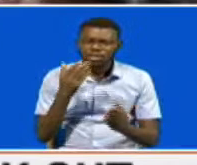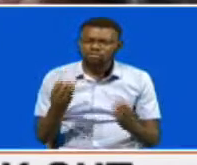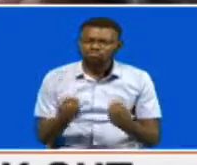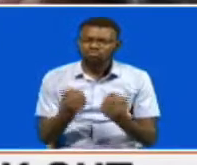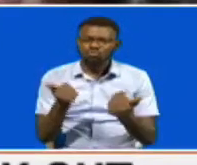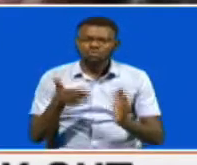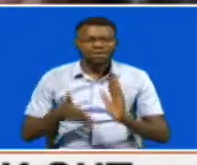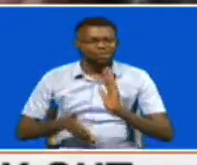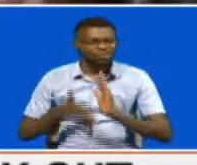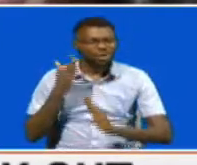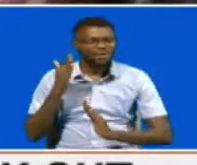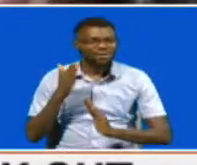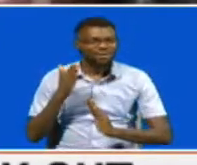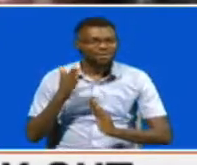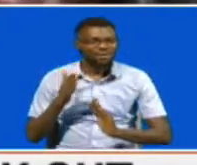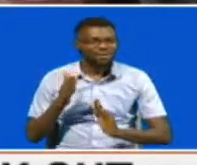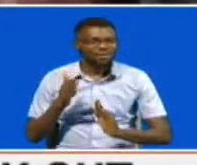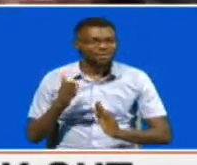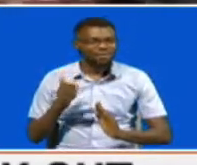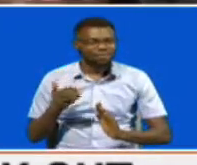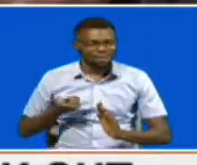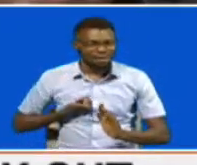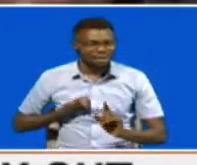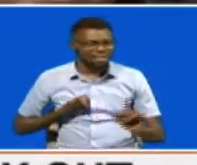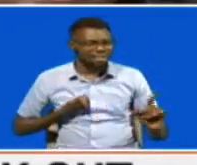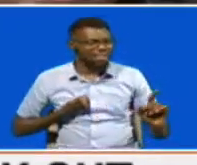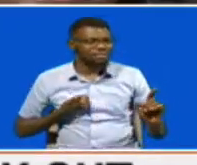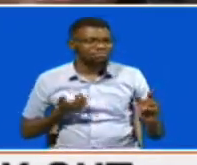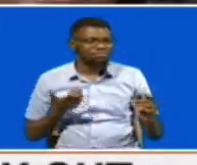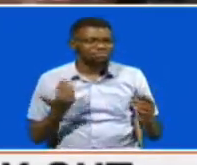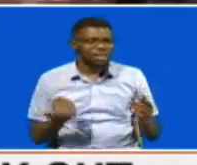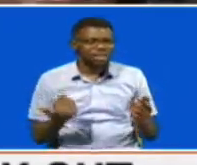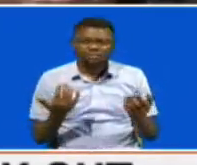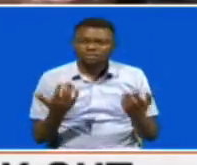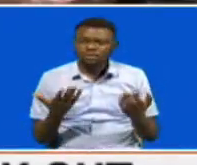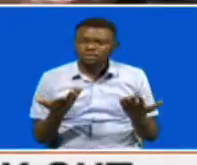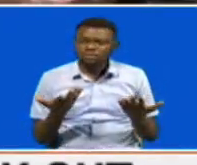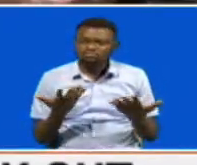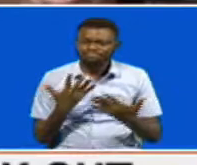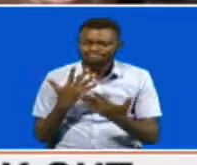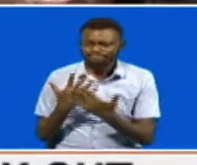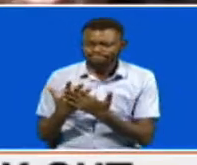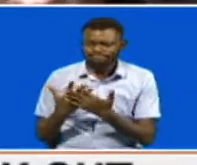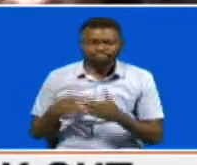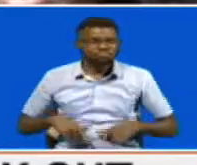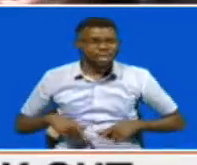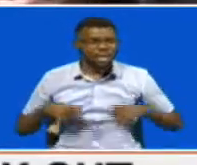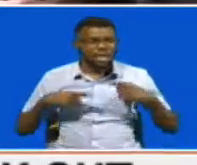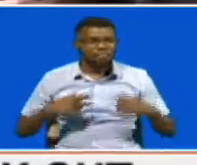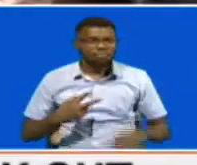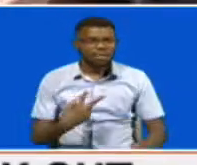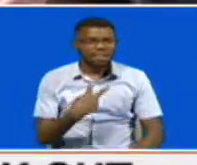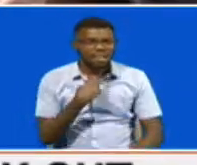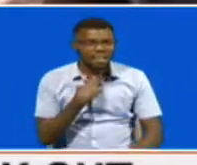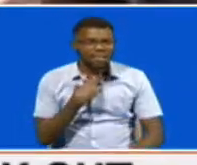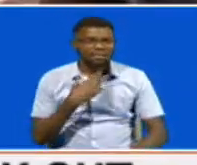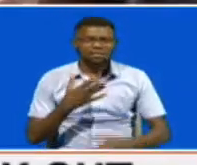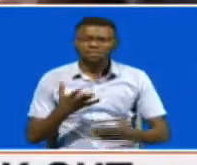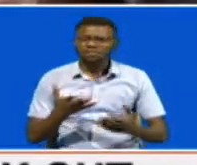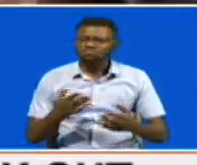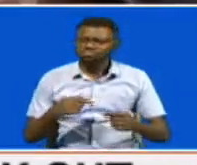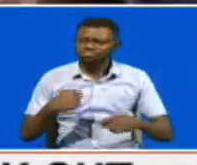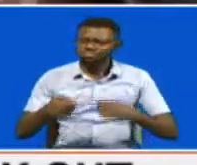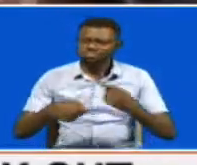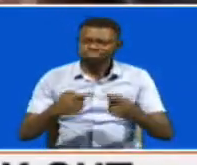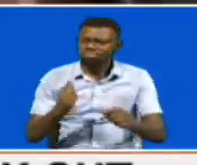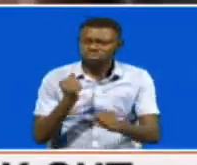as possible. The young lady who is now locked up has her life at a standstill. She cannot carry on